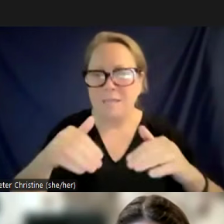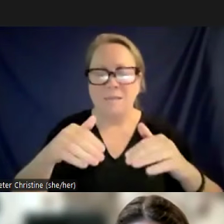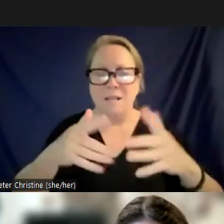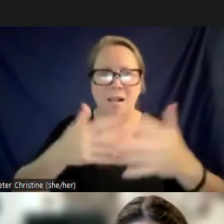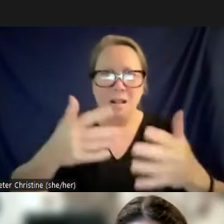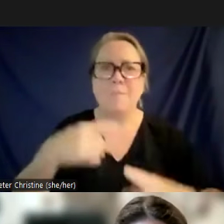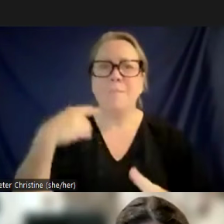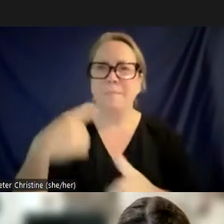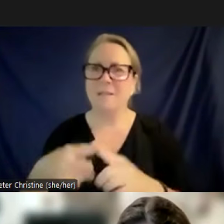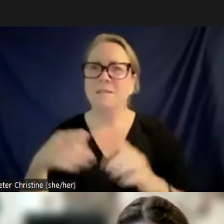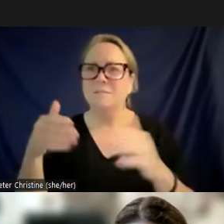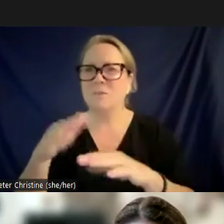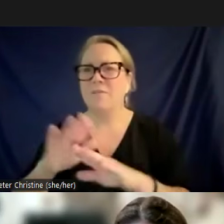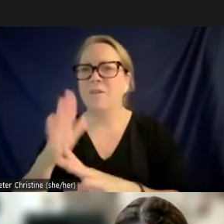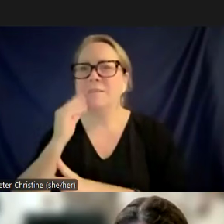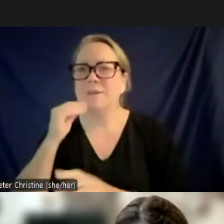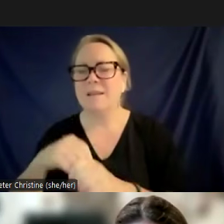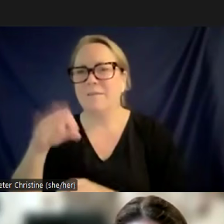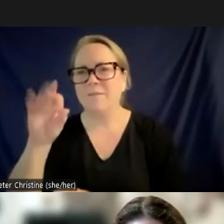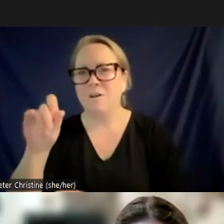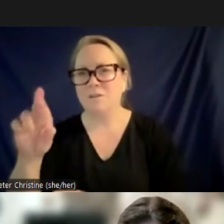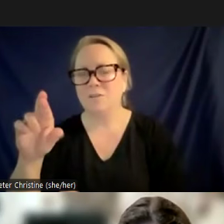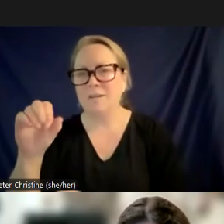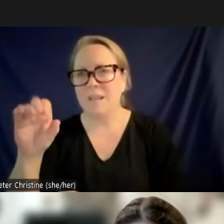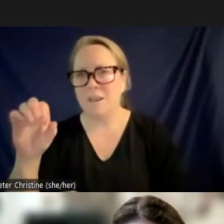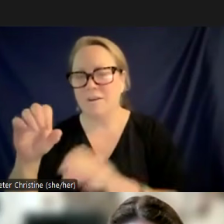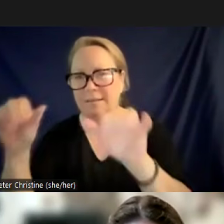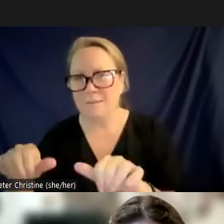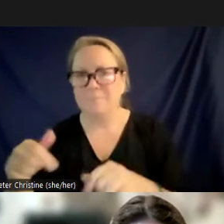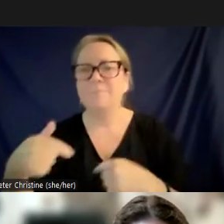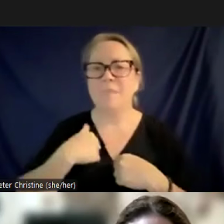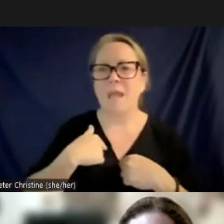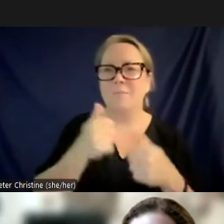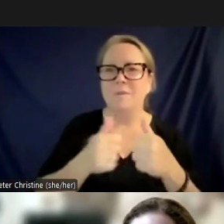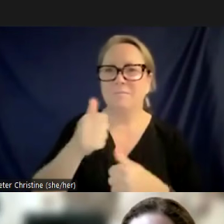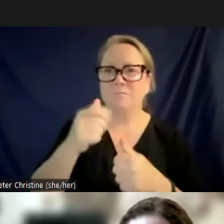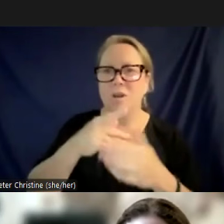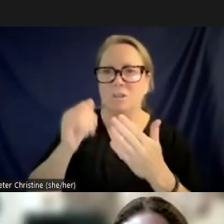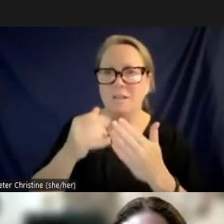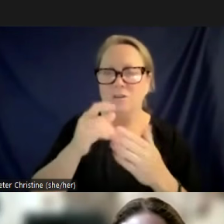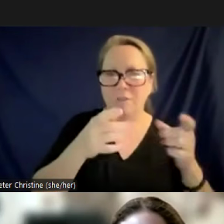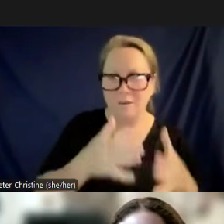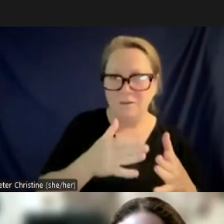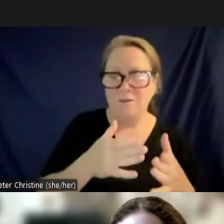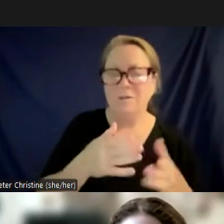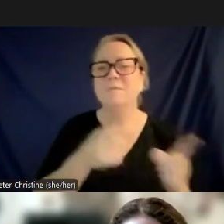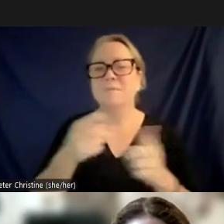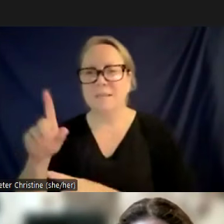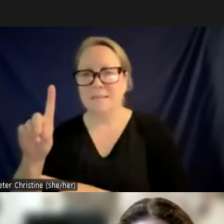system. As I mentioned, Davina and I both work at TIER. I'm the project director for the project, and I'll let Davina introduce